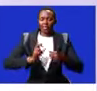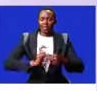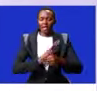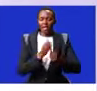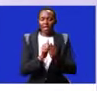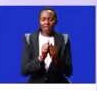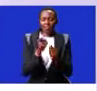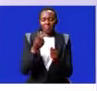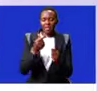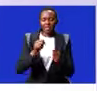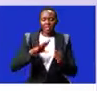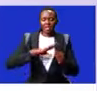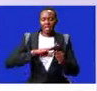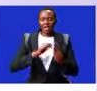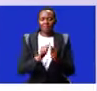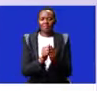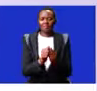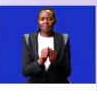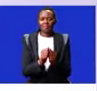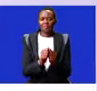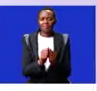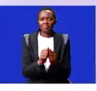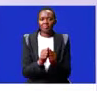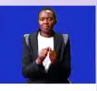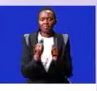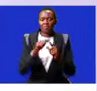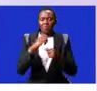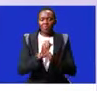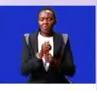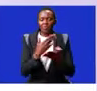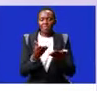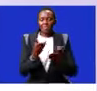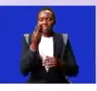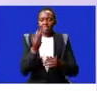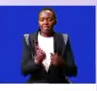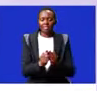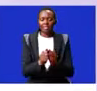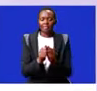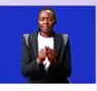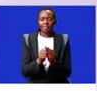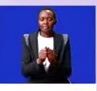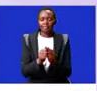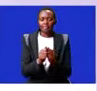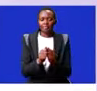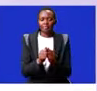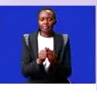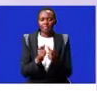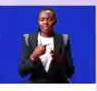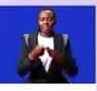pesa mowinjore gimiwa. Mondo mi wakonyre gi suppliers magwa mondo